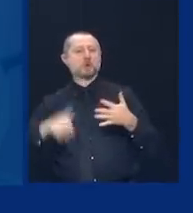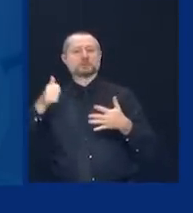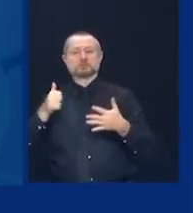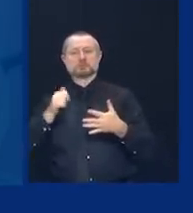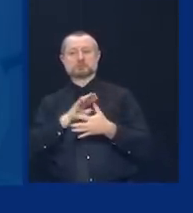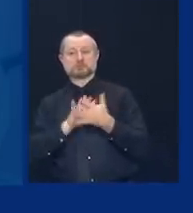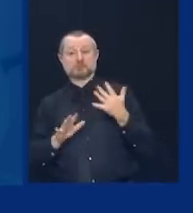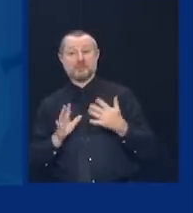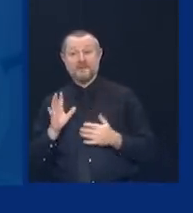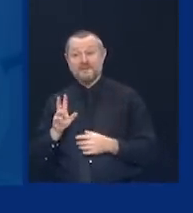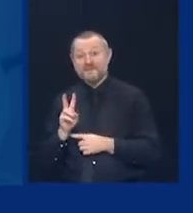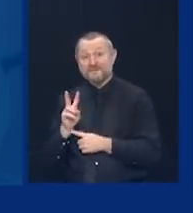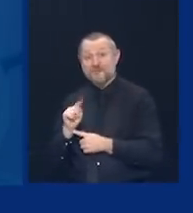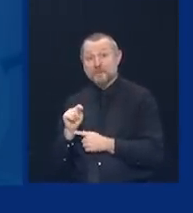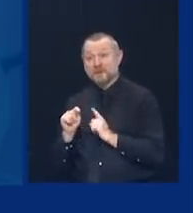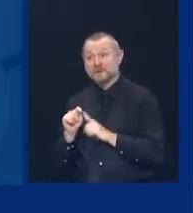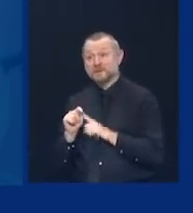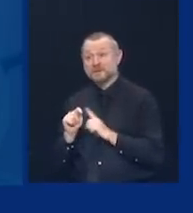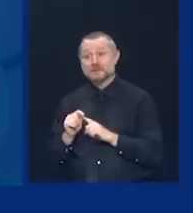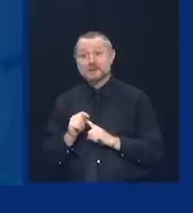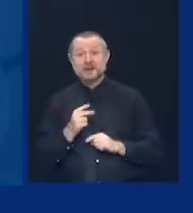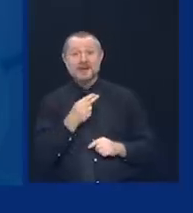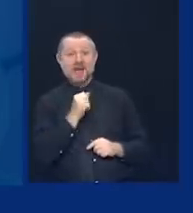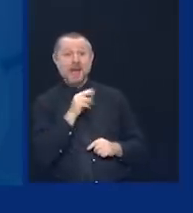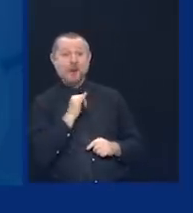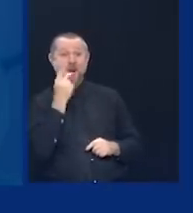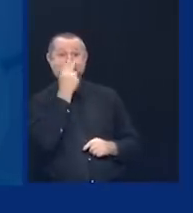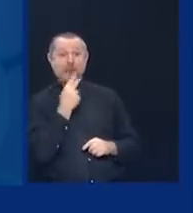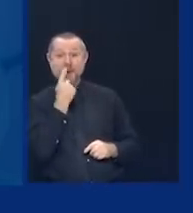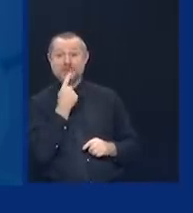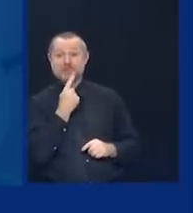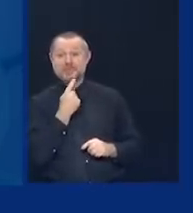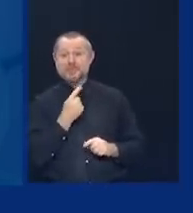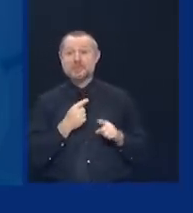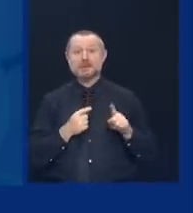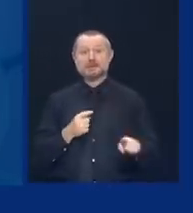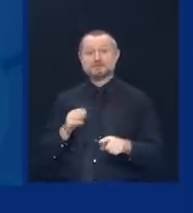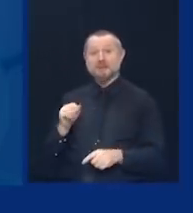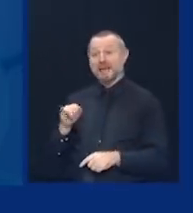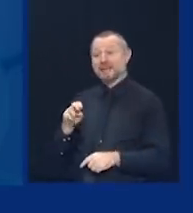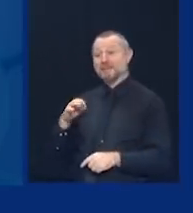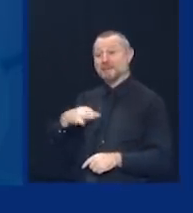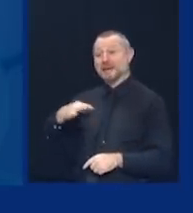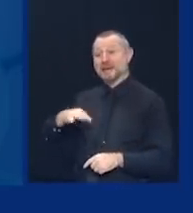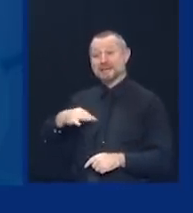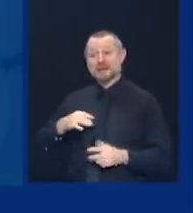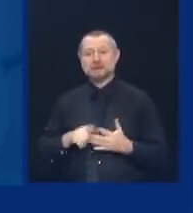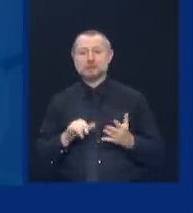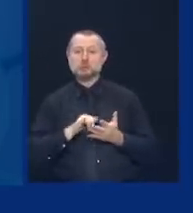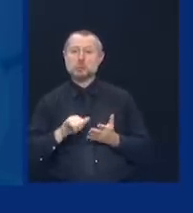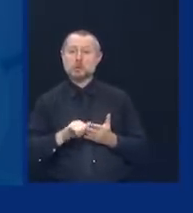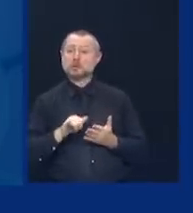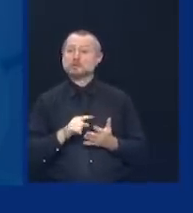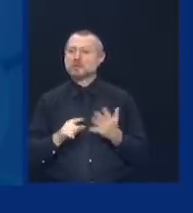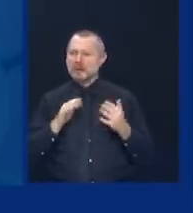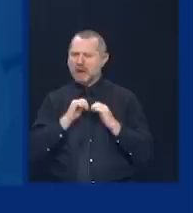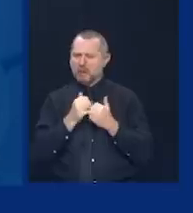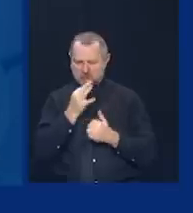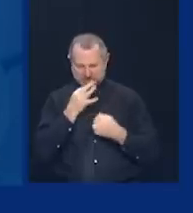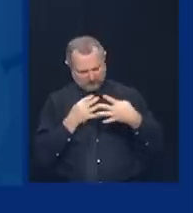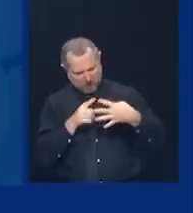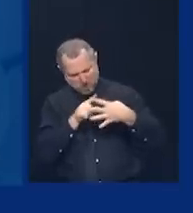Vermont, Hawaii, Maine, New York. How does New York wind up fourth?